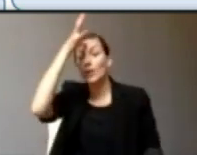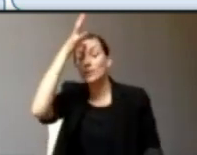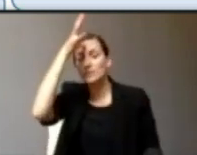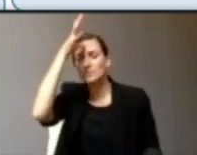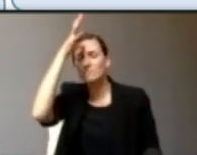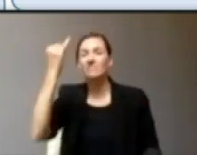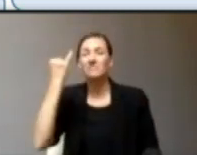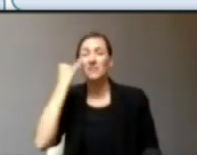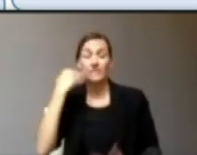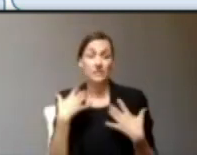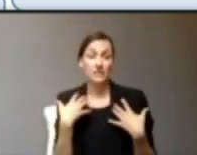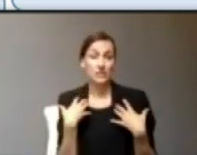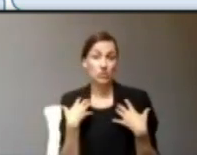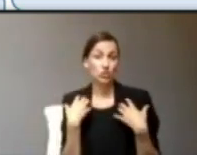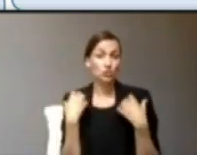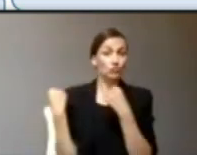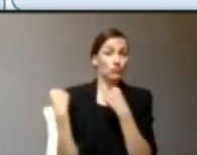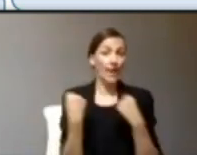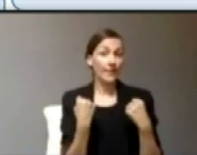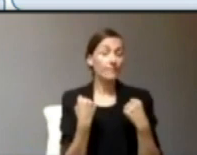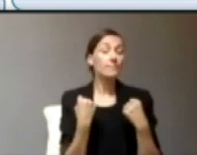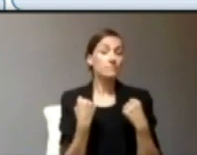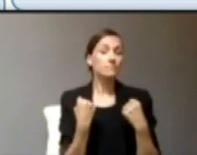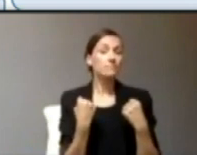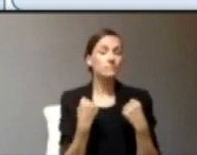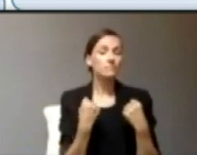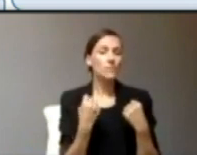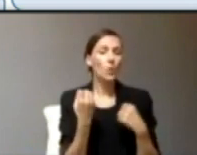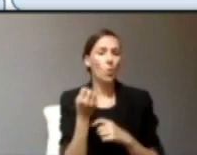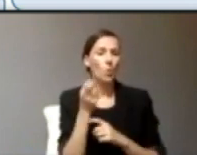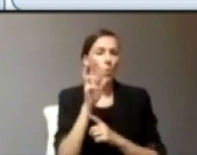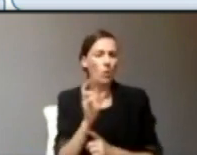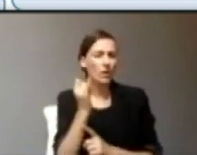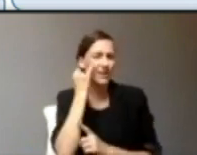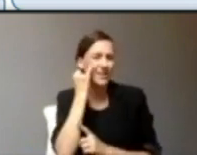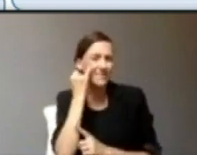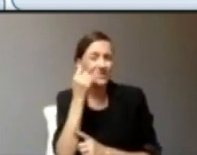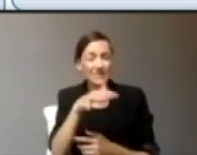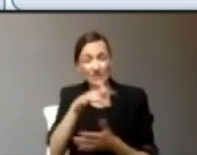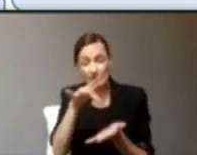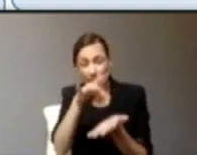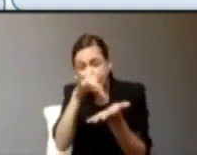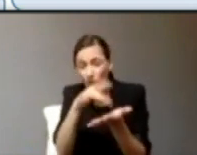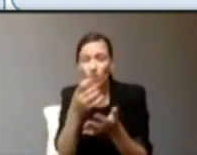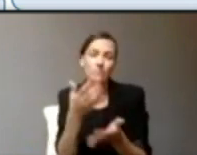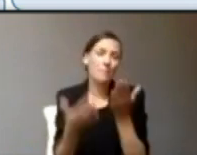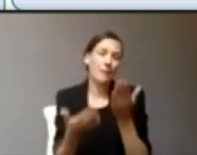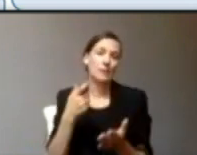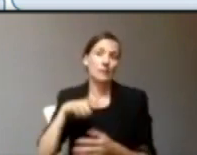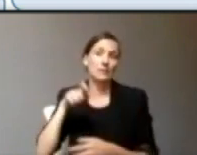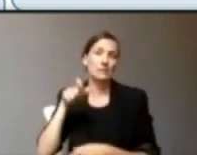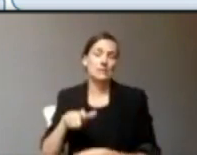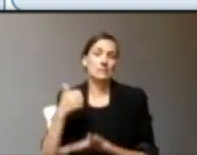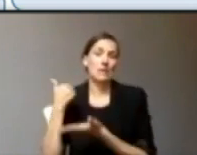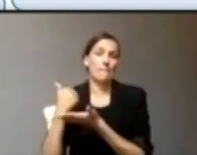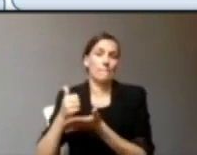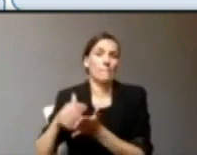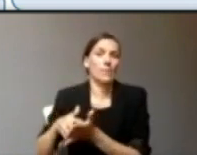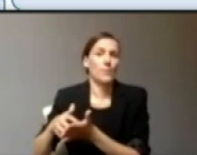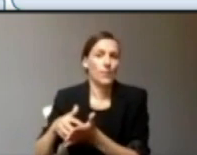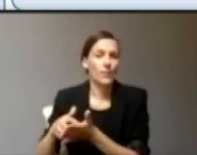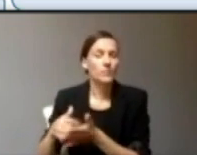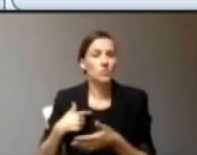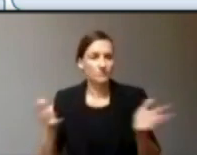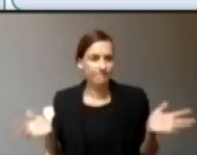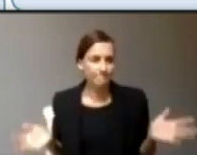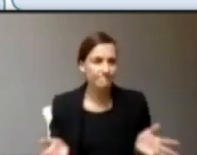tends to be a strength, and we like to highlight strengths, or whether it's an area that might be in the middle or might need some attention. And so we use motivational